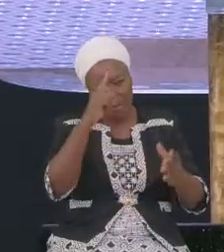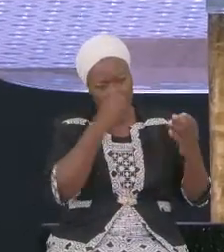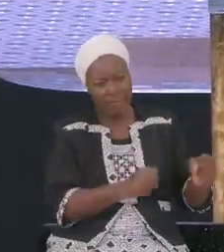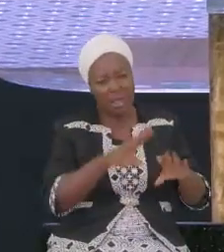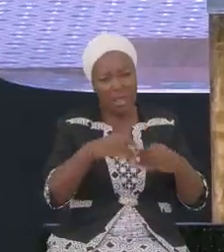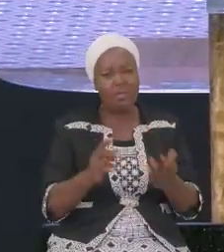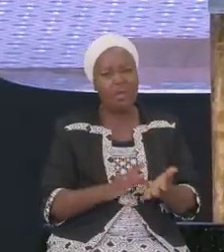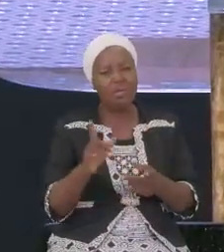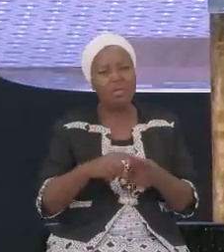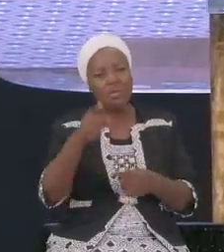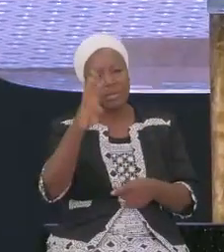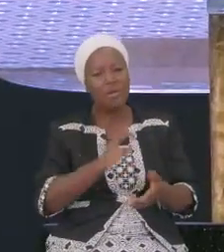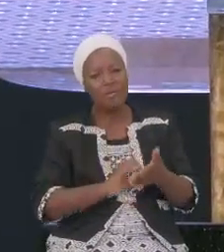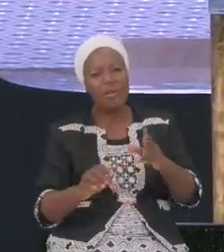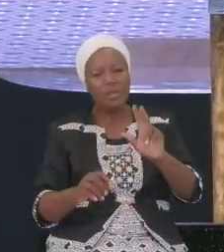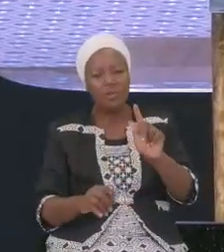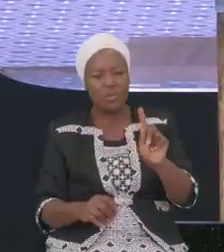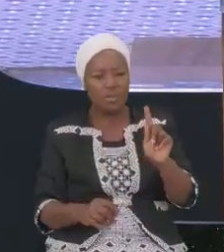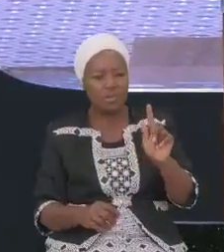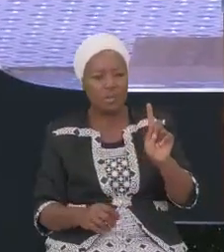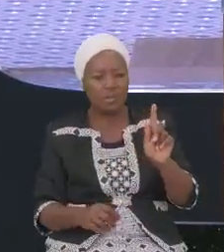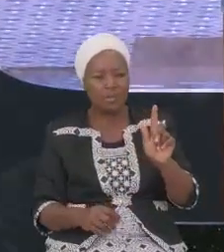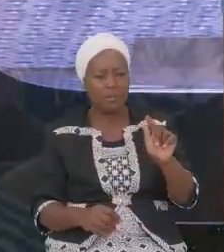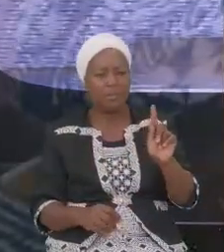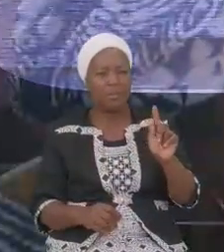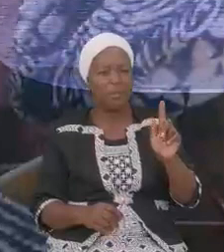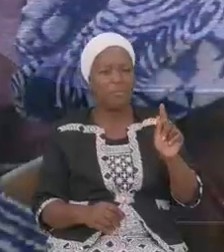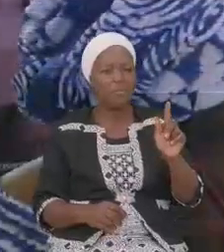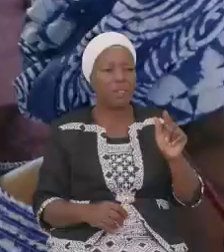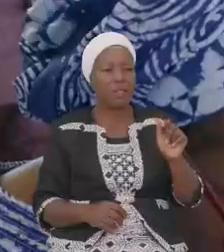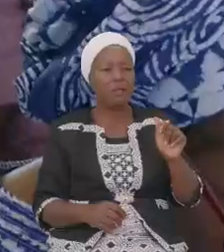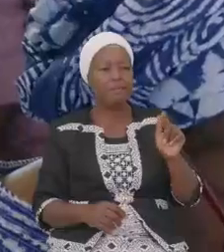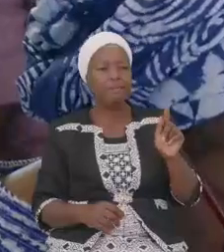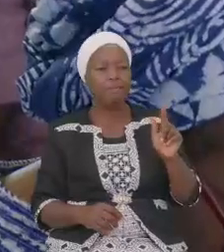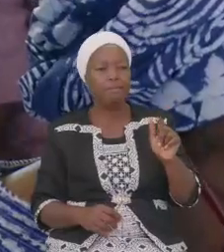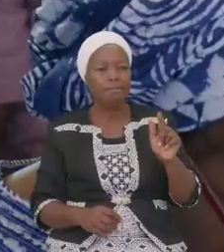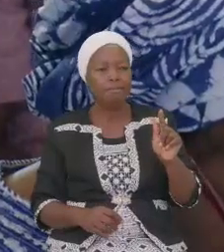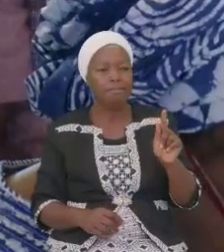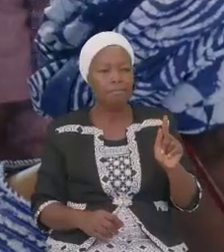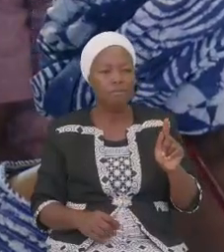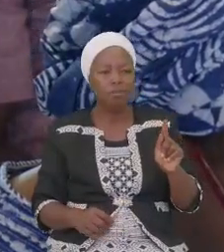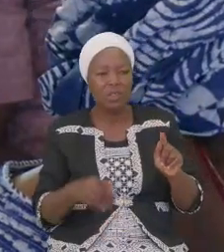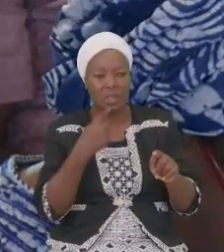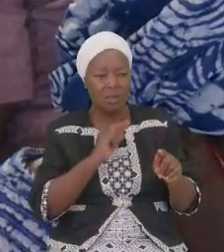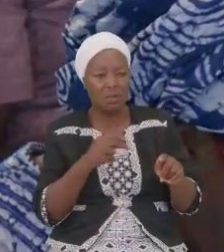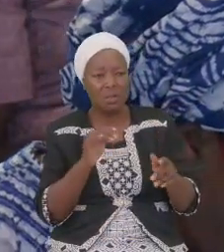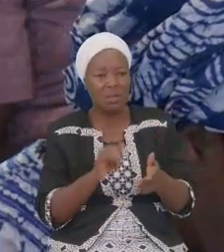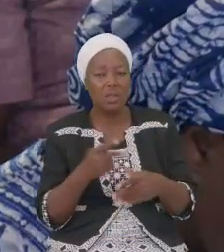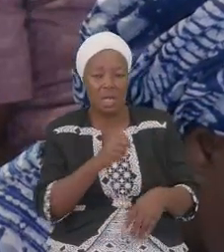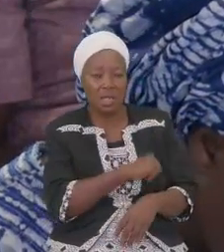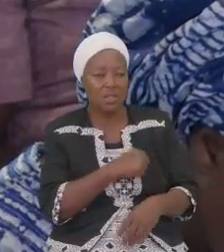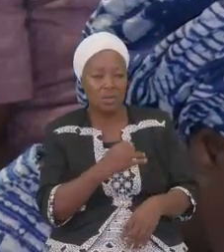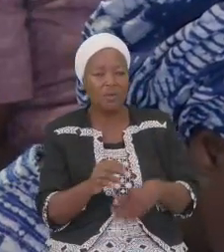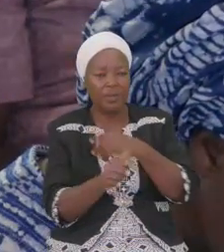glory to God. In verse 21, it says, in verse 21, he's telling us the attitude of